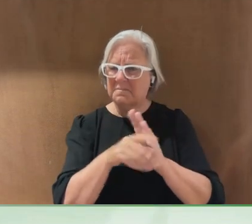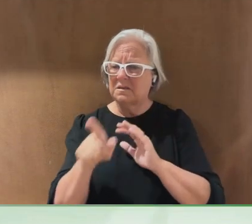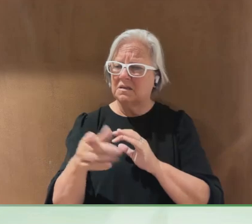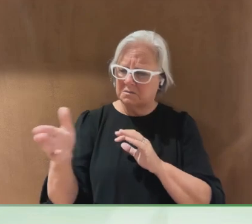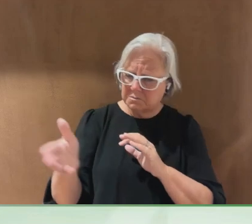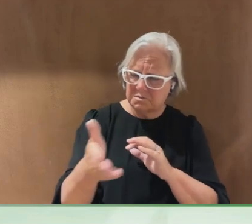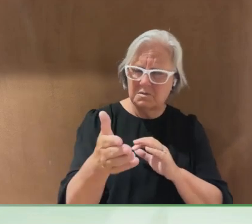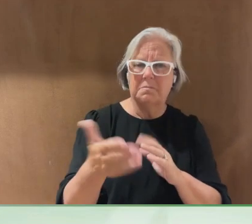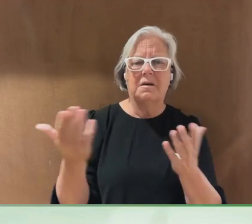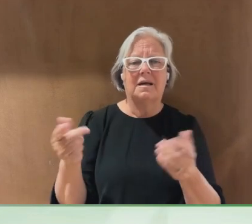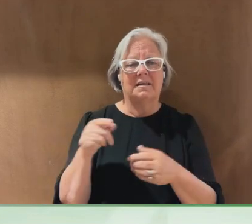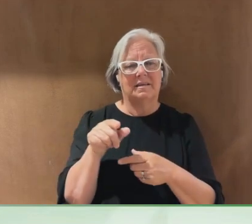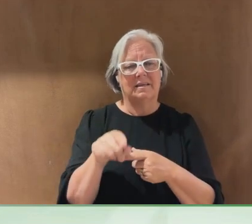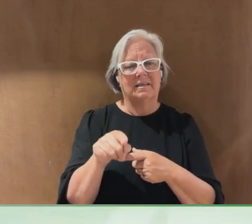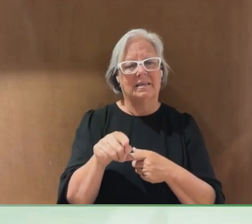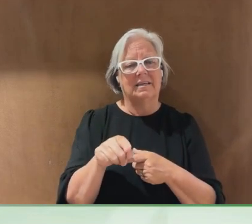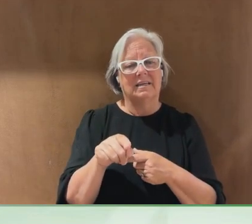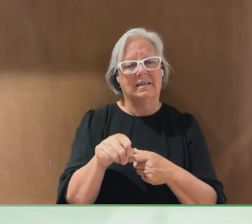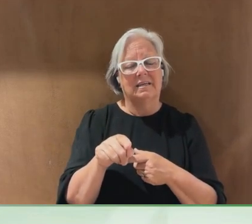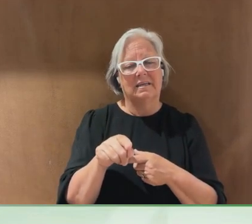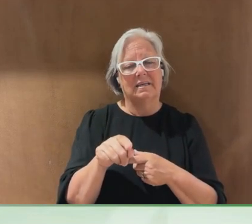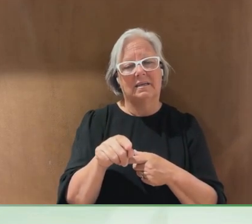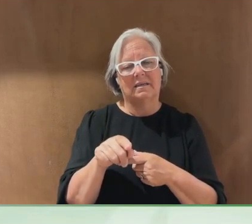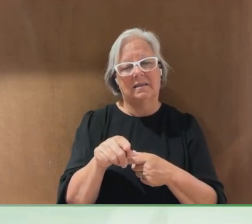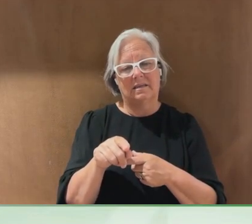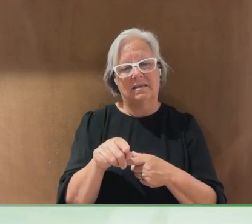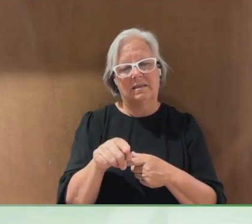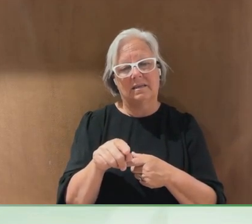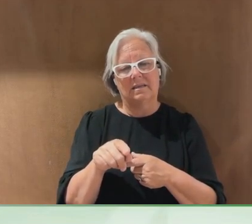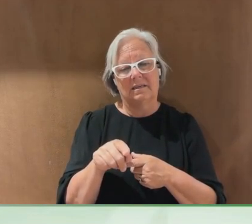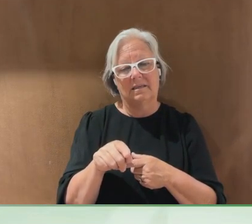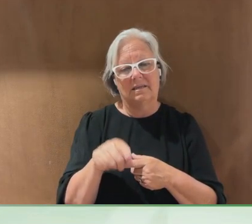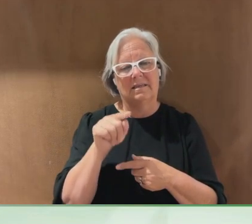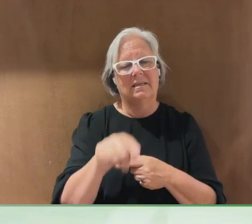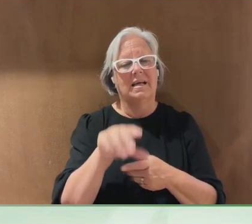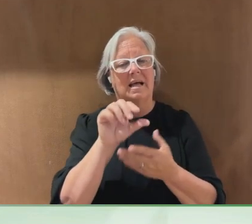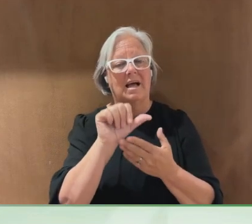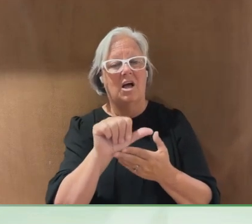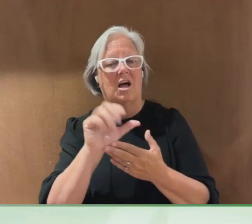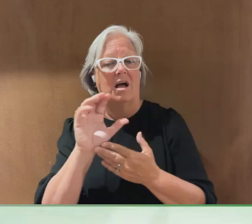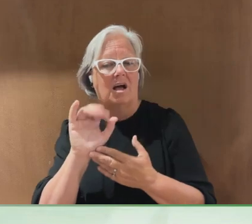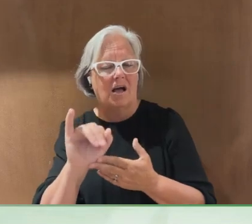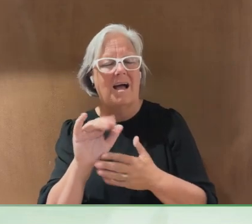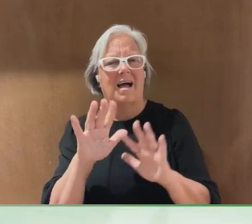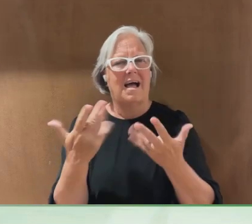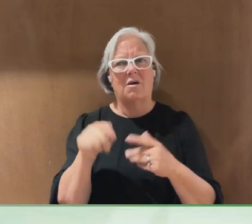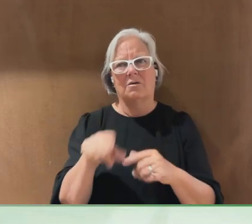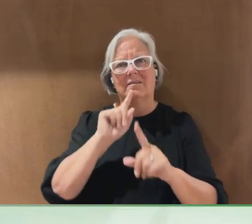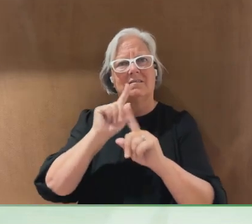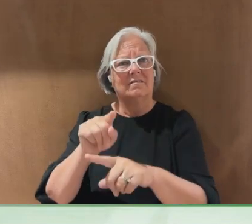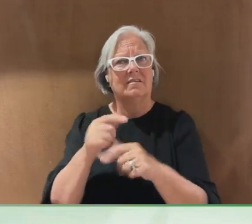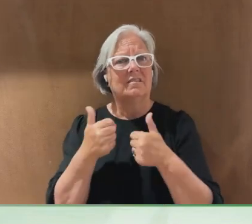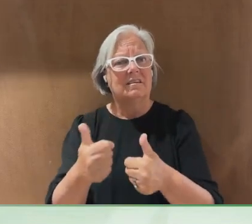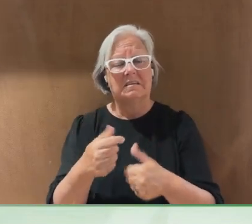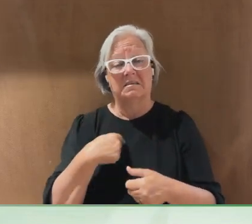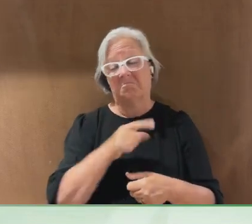a positive impact? I told you I wasn't going to be able to answer that, David. I don't see it. I just don't. But